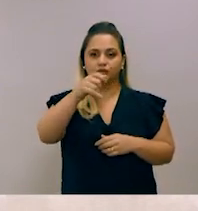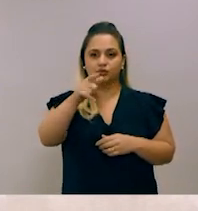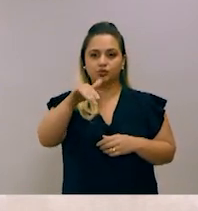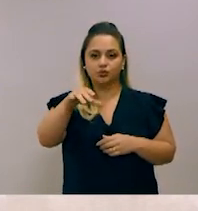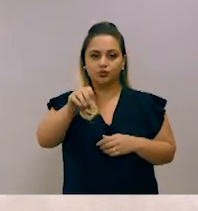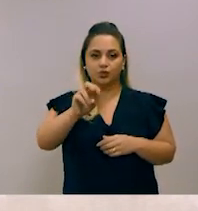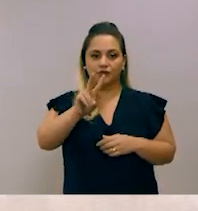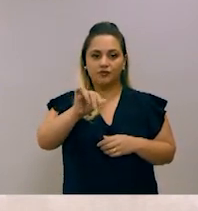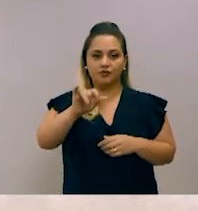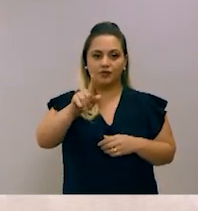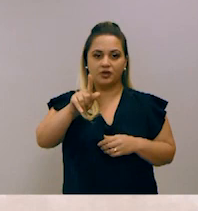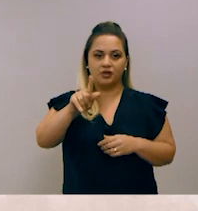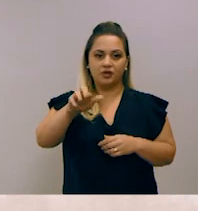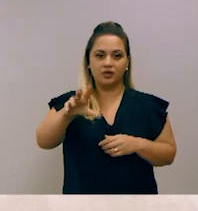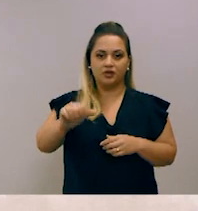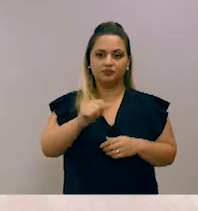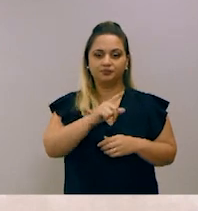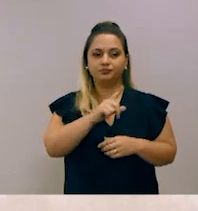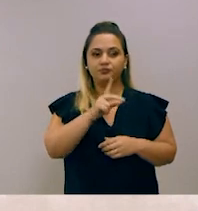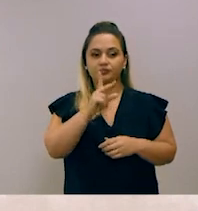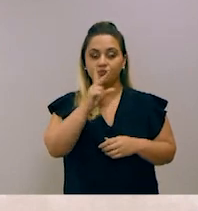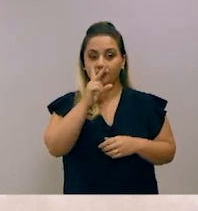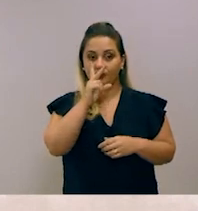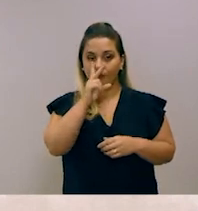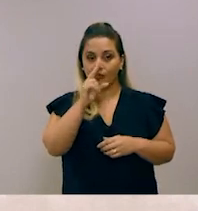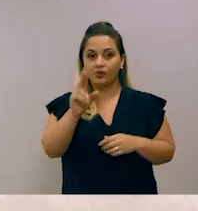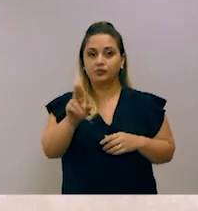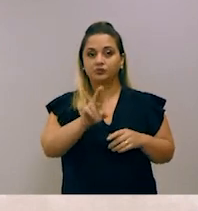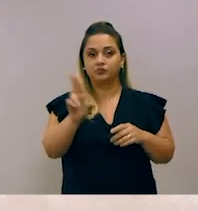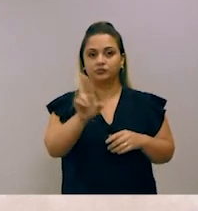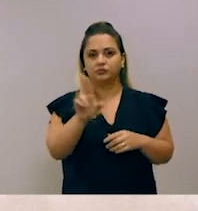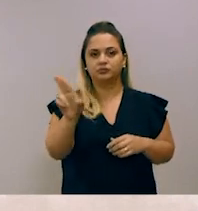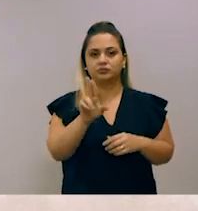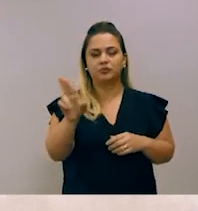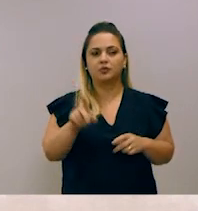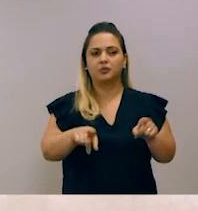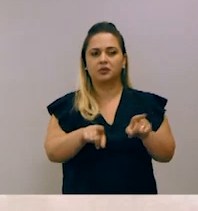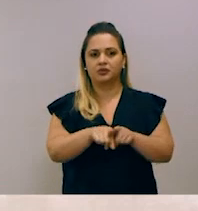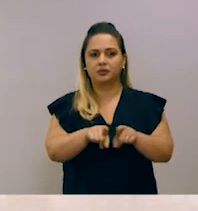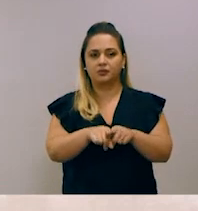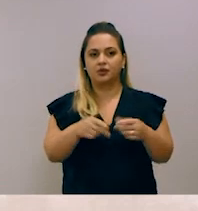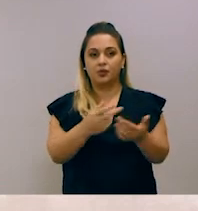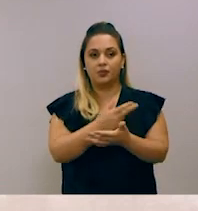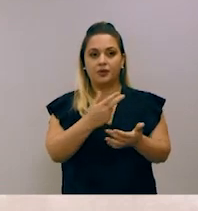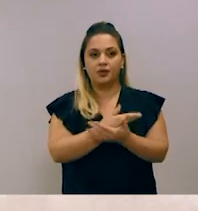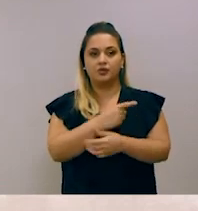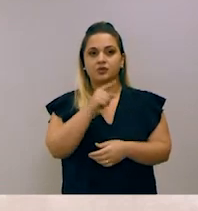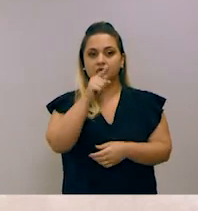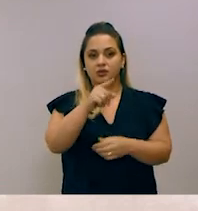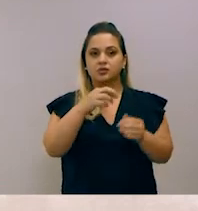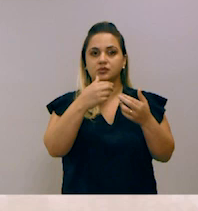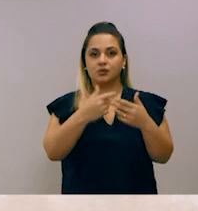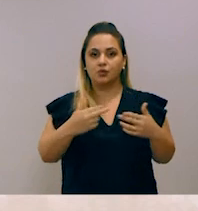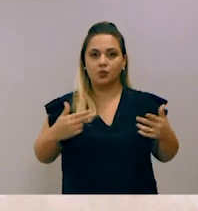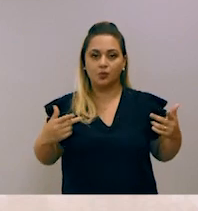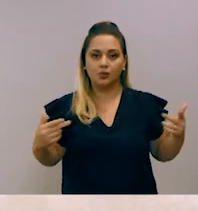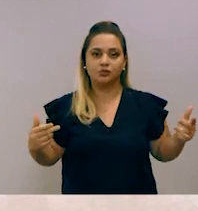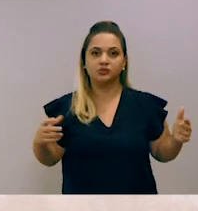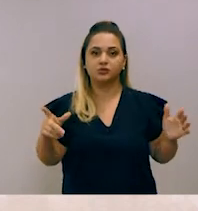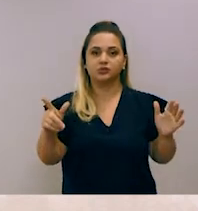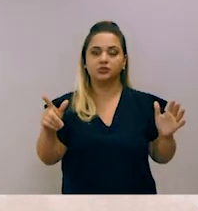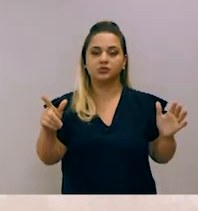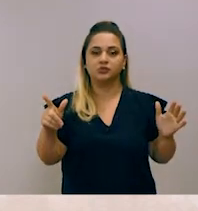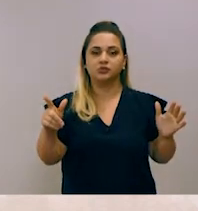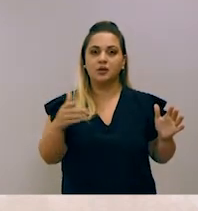son, so to be in this agreement. So it's another material error. Okay.